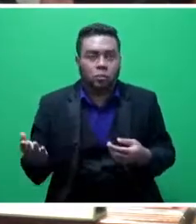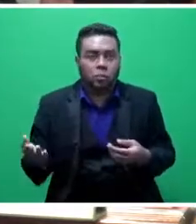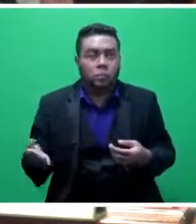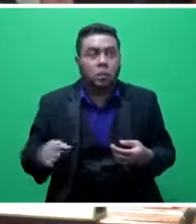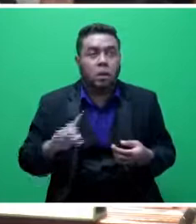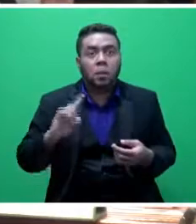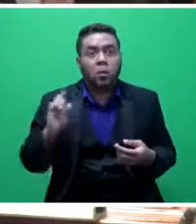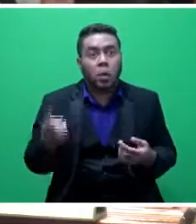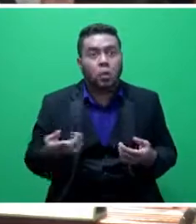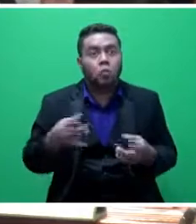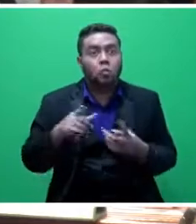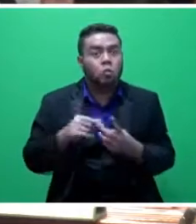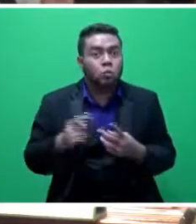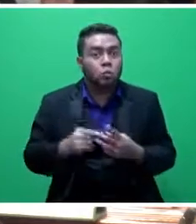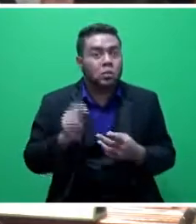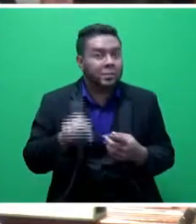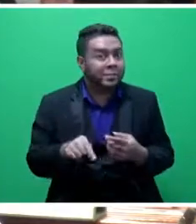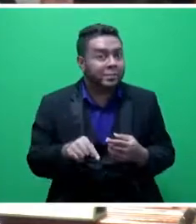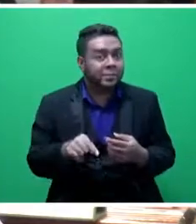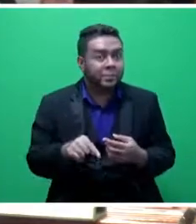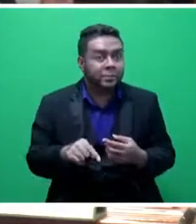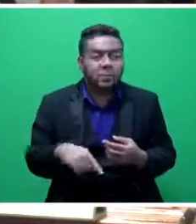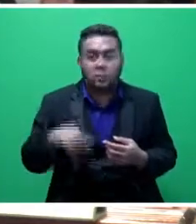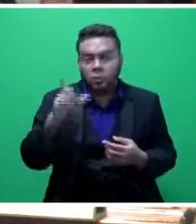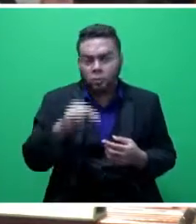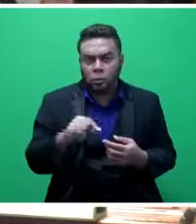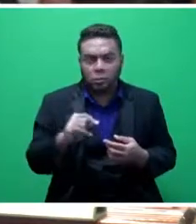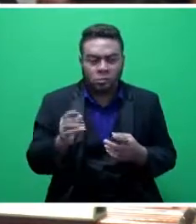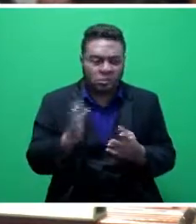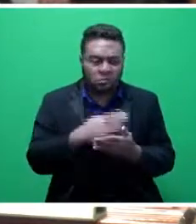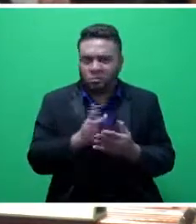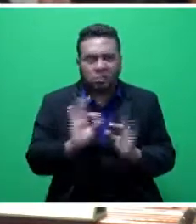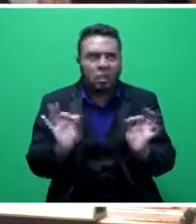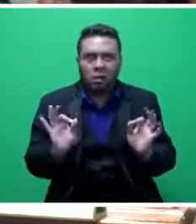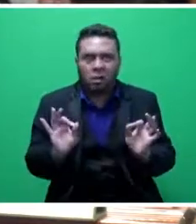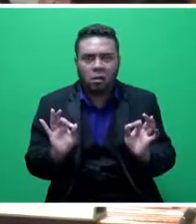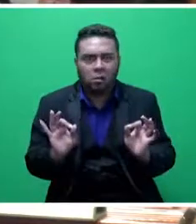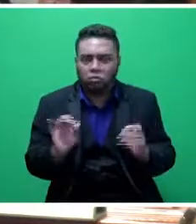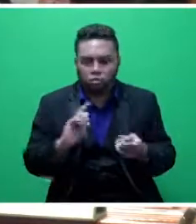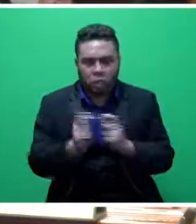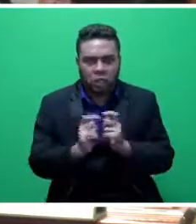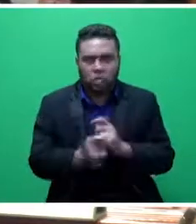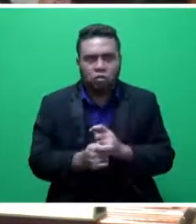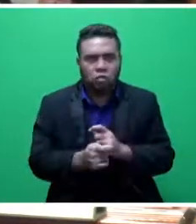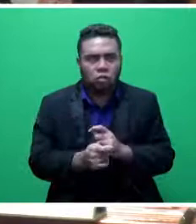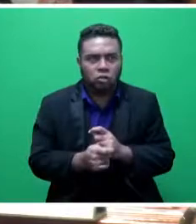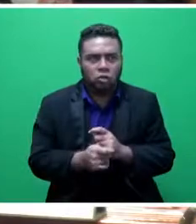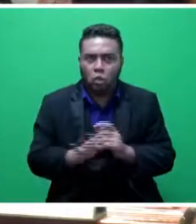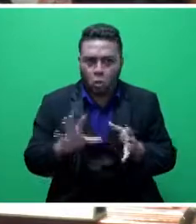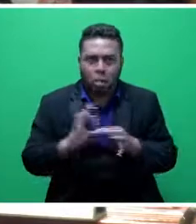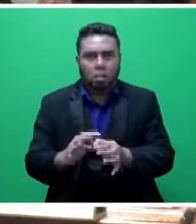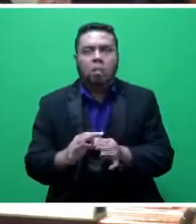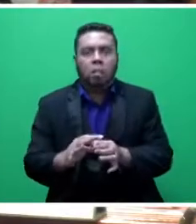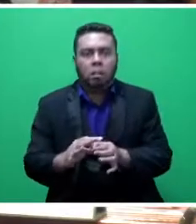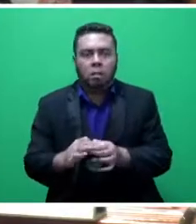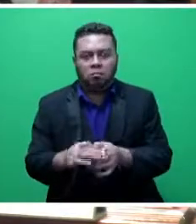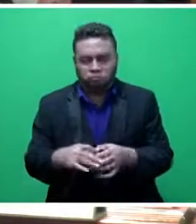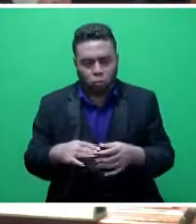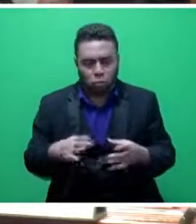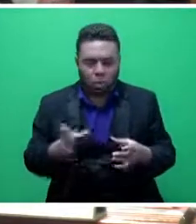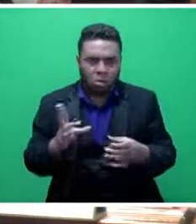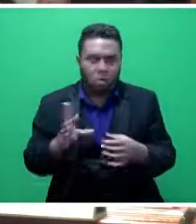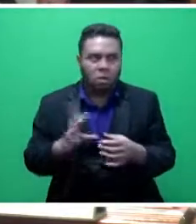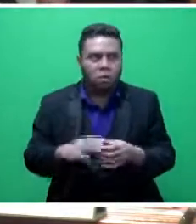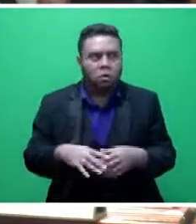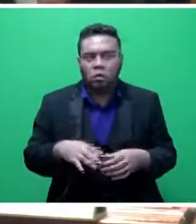you choose these options, you cannot actually change it. You're locked into it. Obviously, if you've withdrawn all your